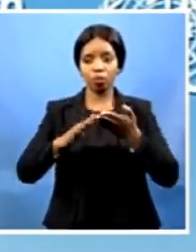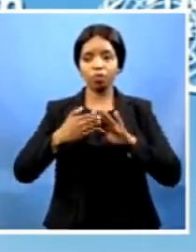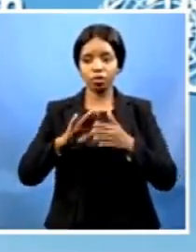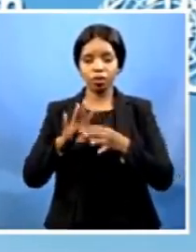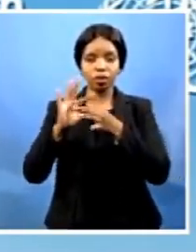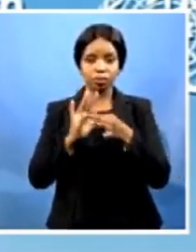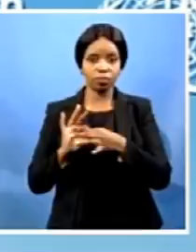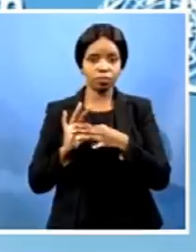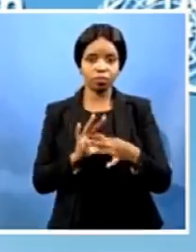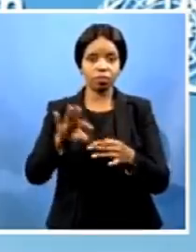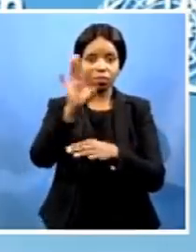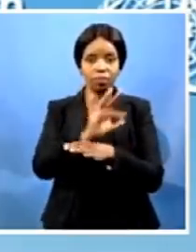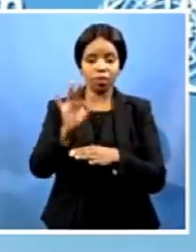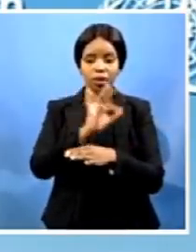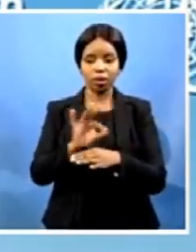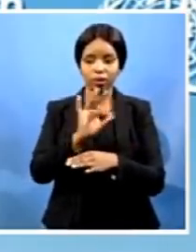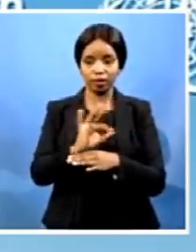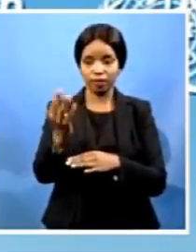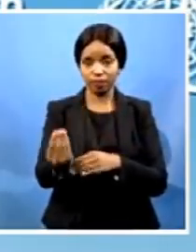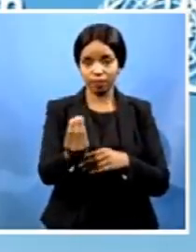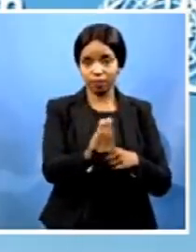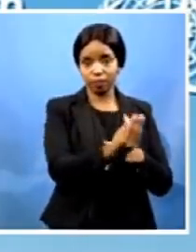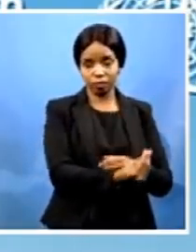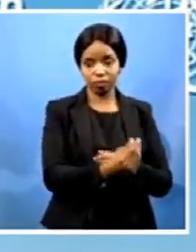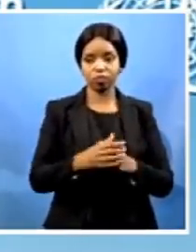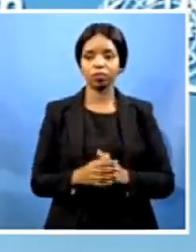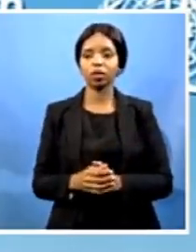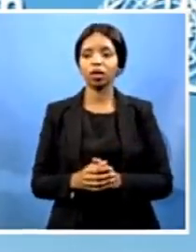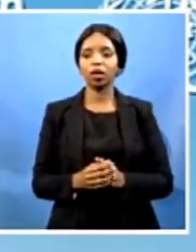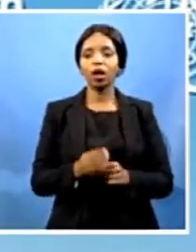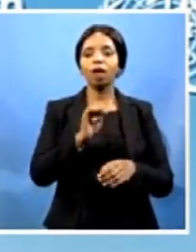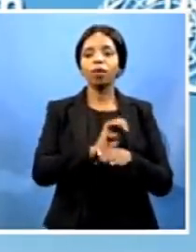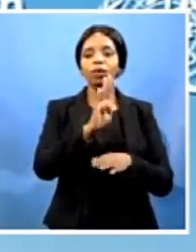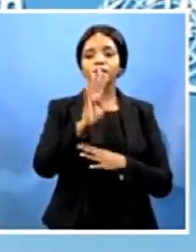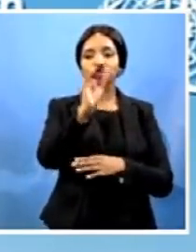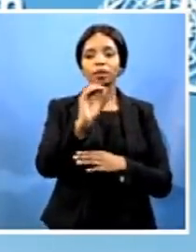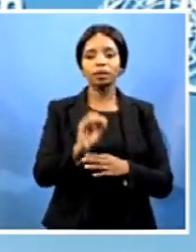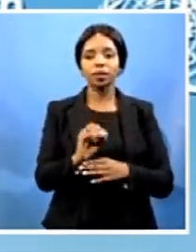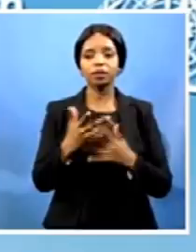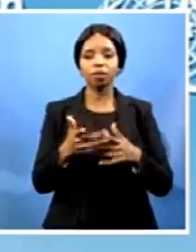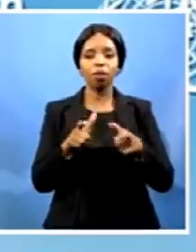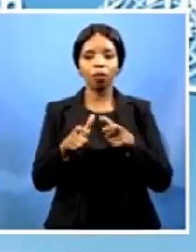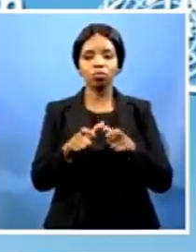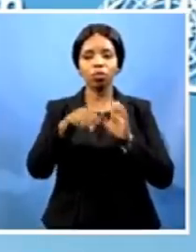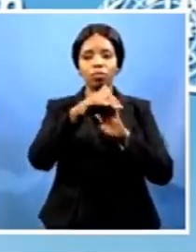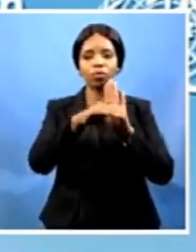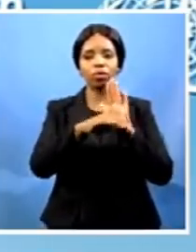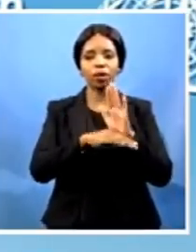prevention and control program and standards for water, sanitation, and hygiene in health